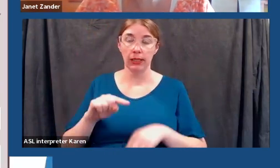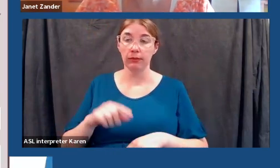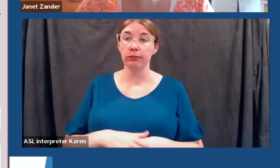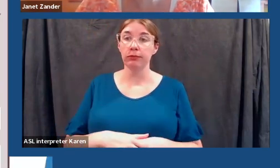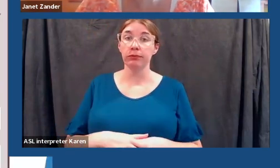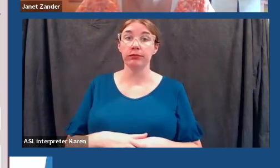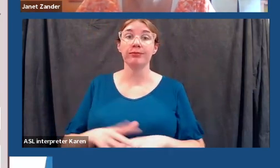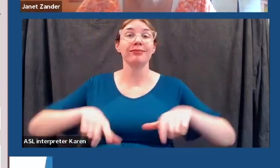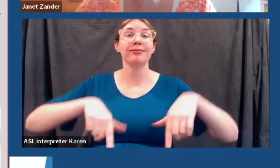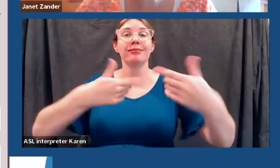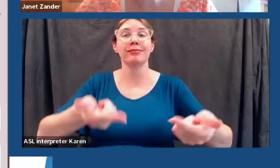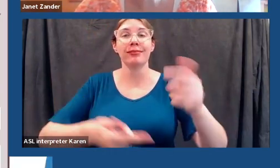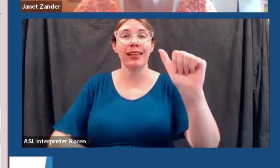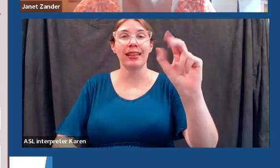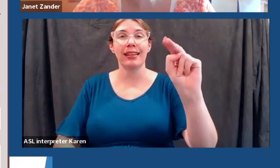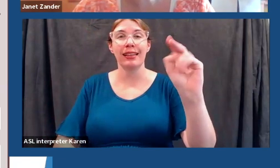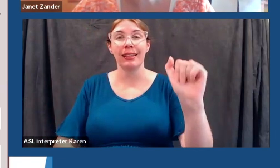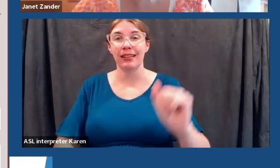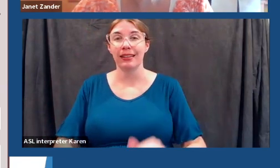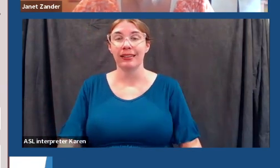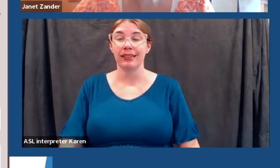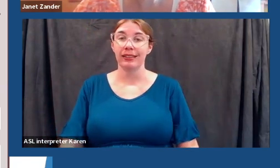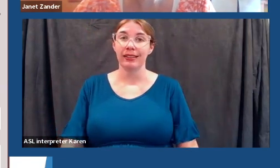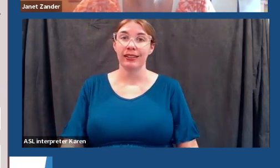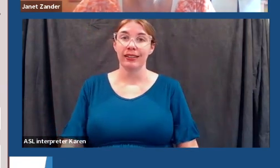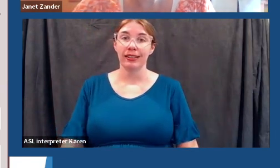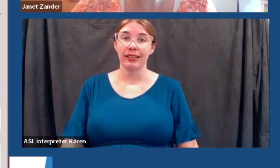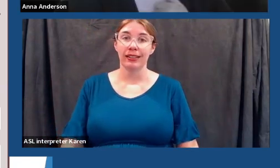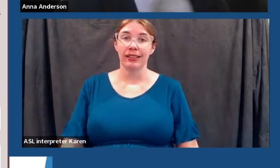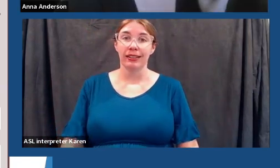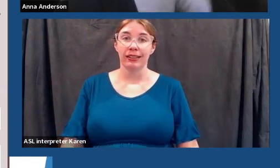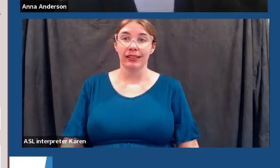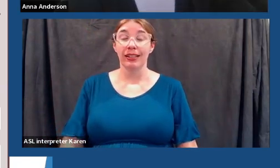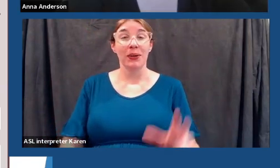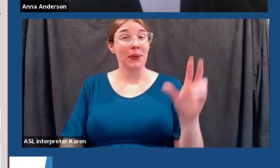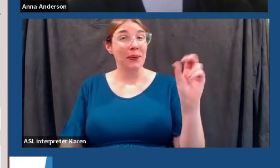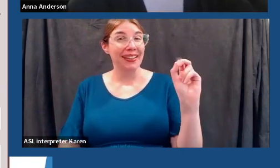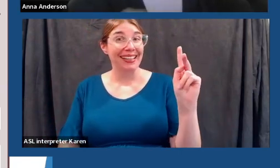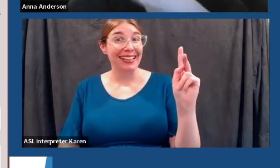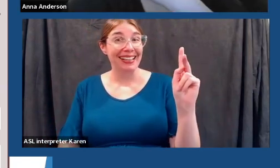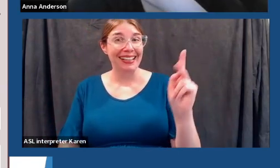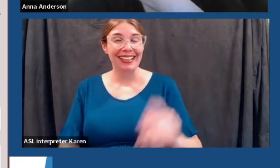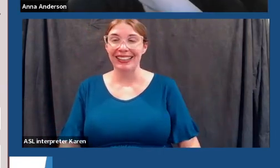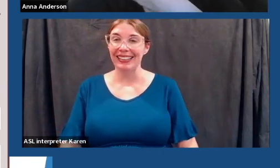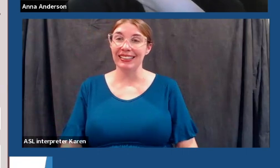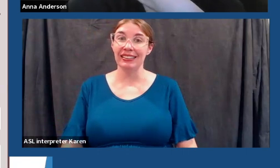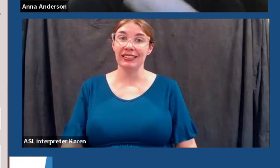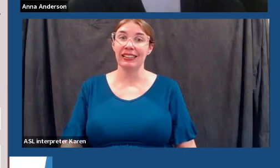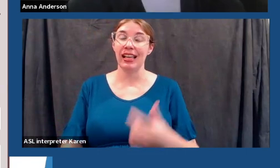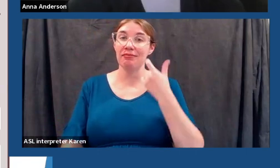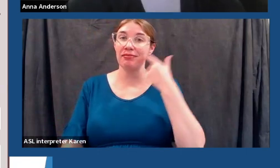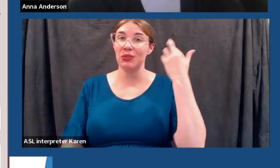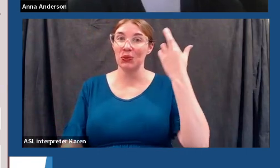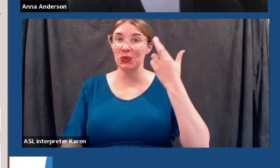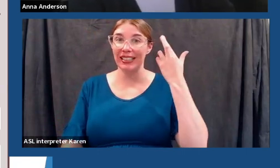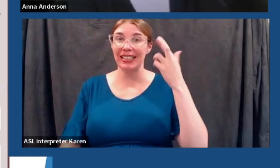Back to you, Anna. Okay. So I realized that we scheduled